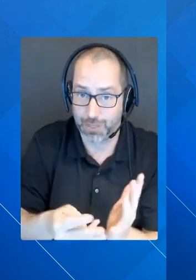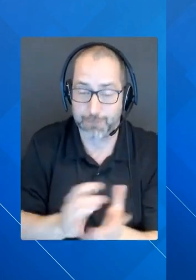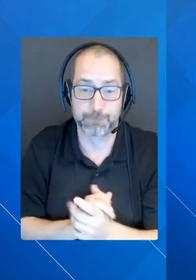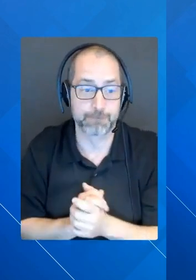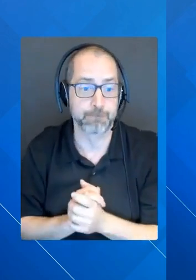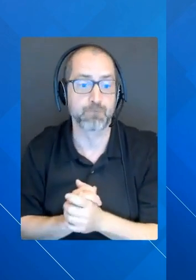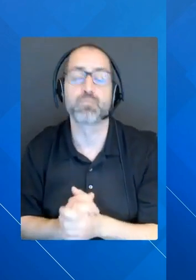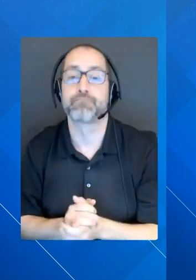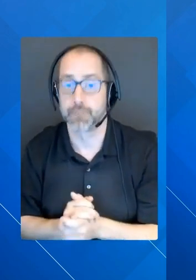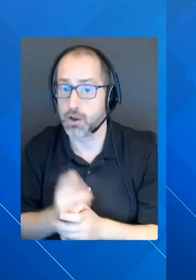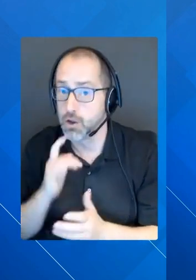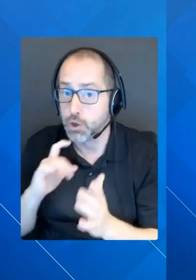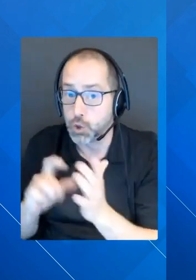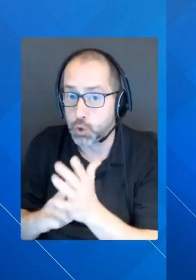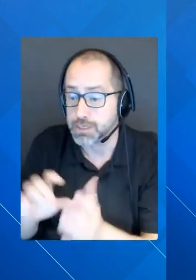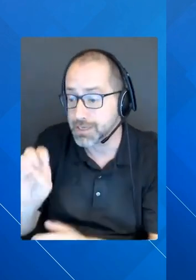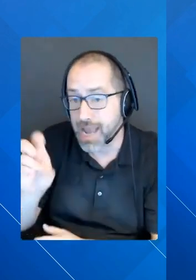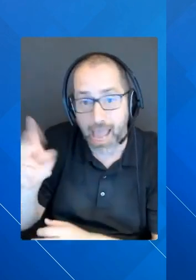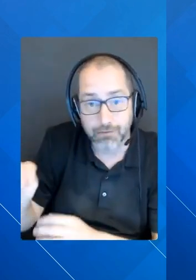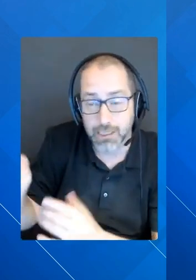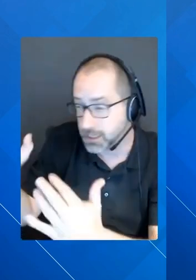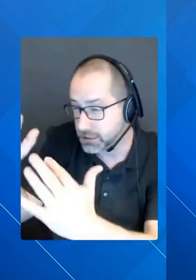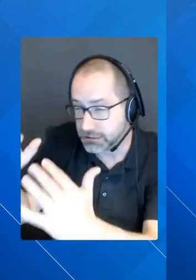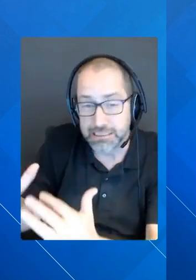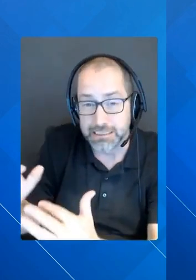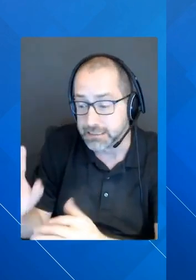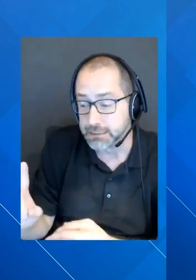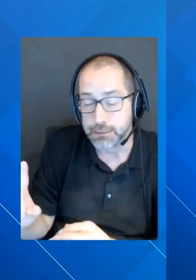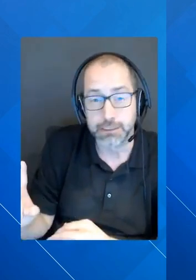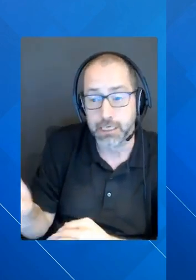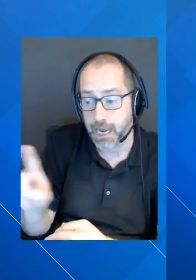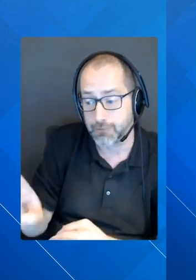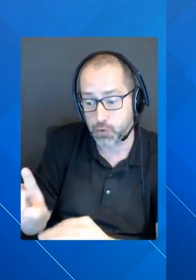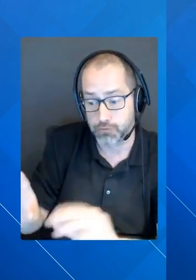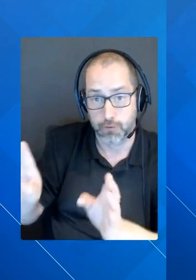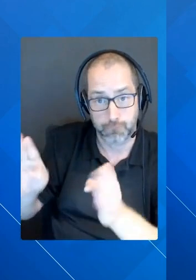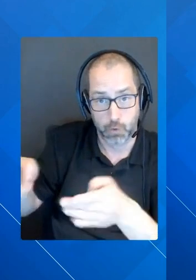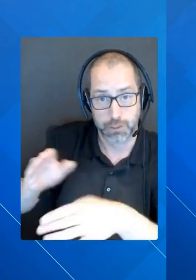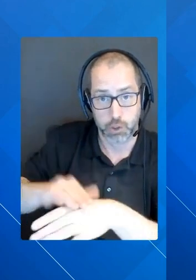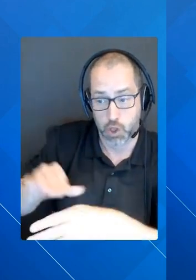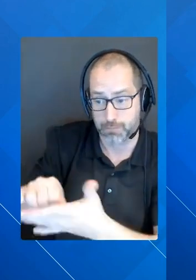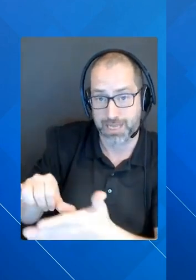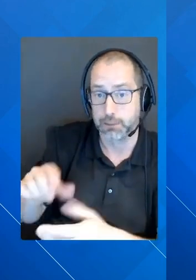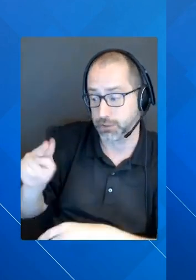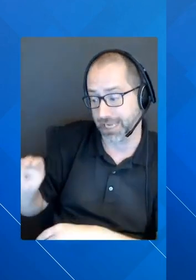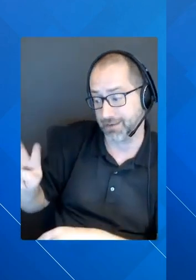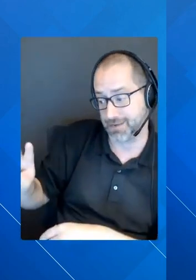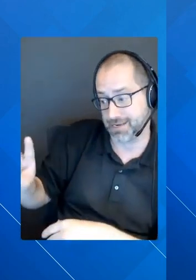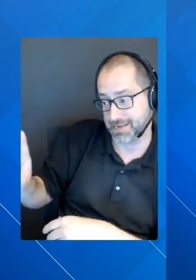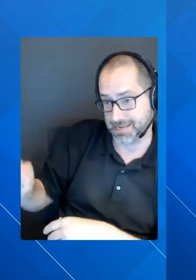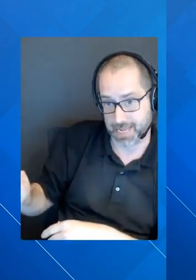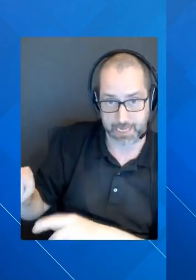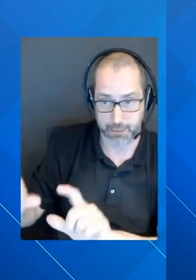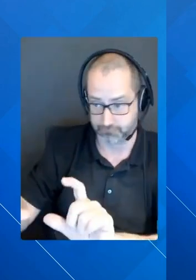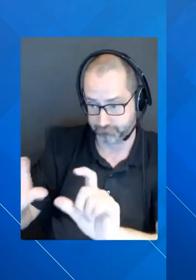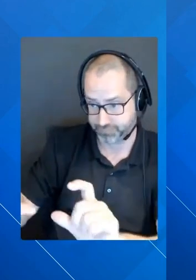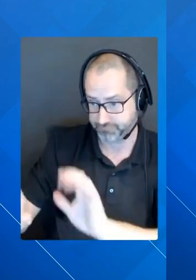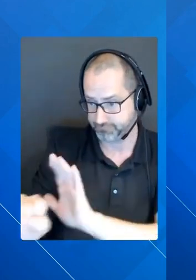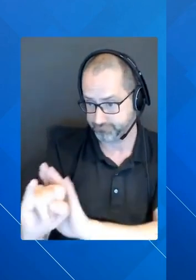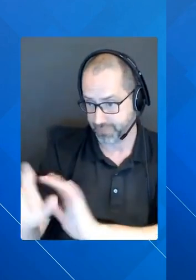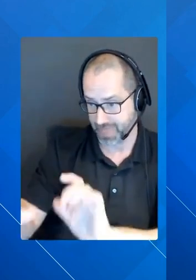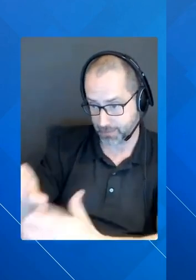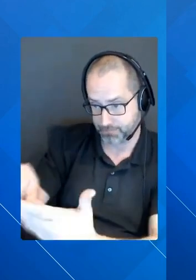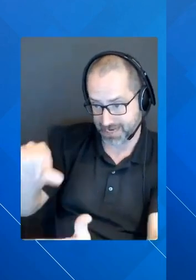Notice that when Evelyn hovered over that or focused on that button using NVDA, visually we see that the button just